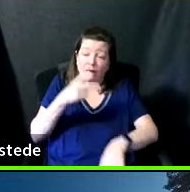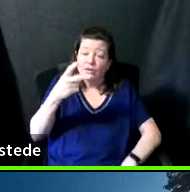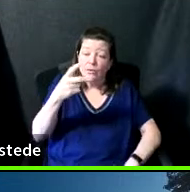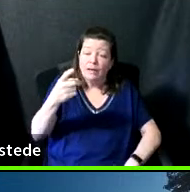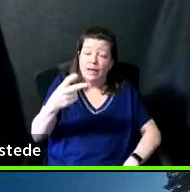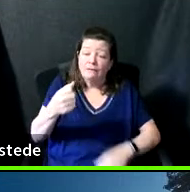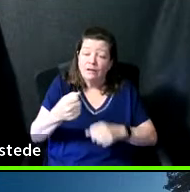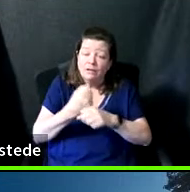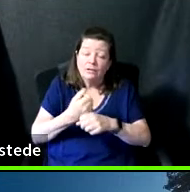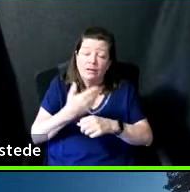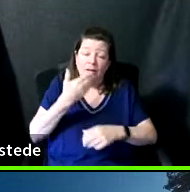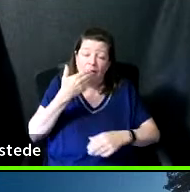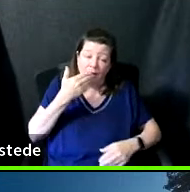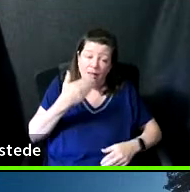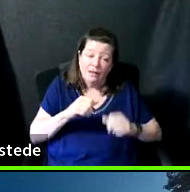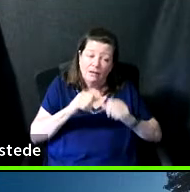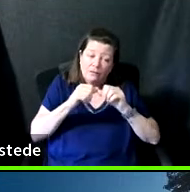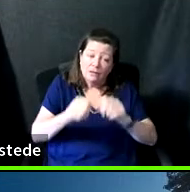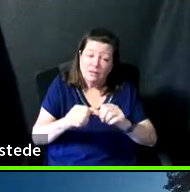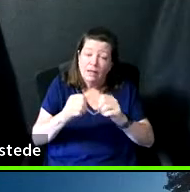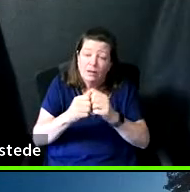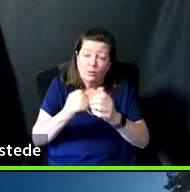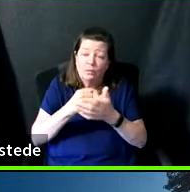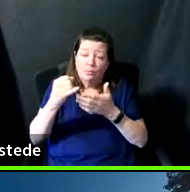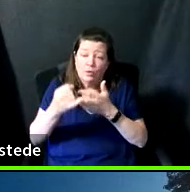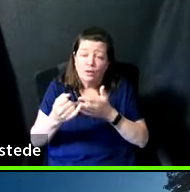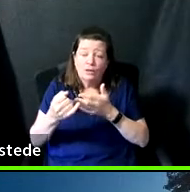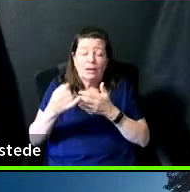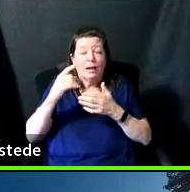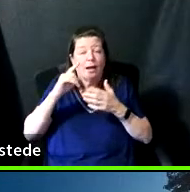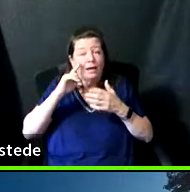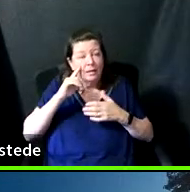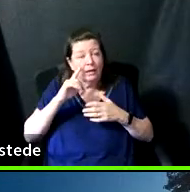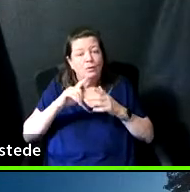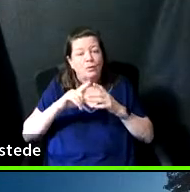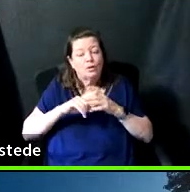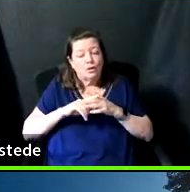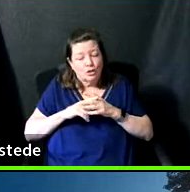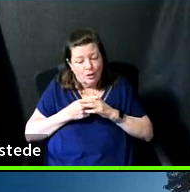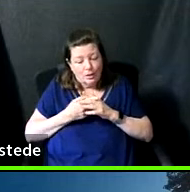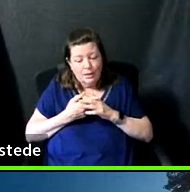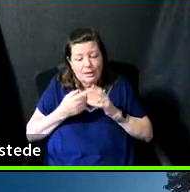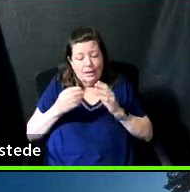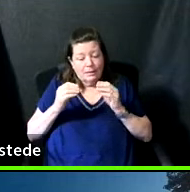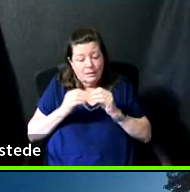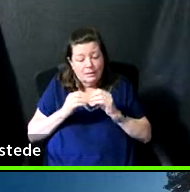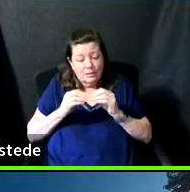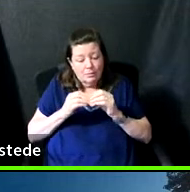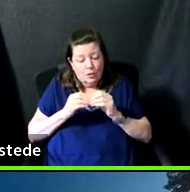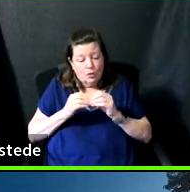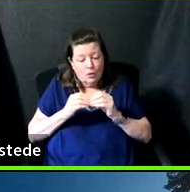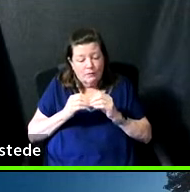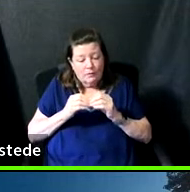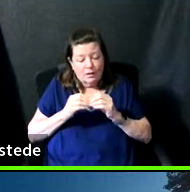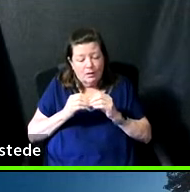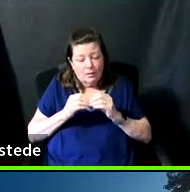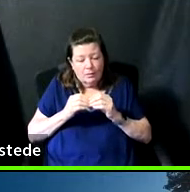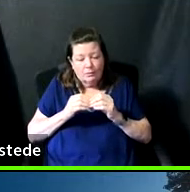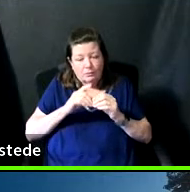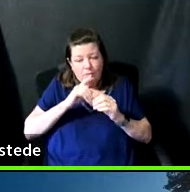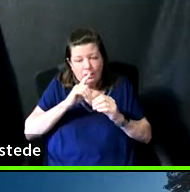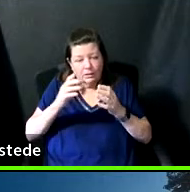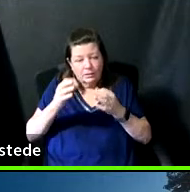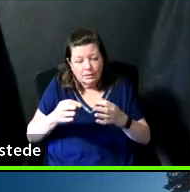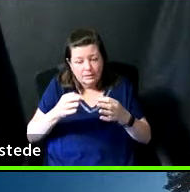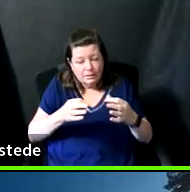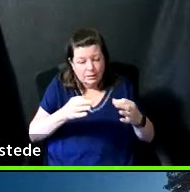you for staying with the project. I think we're beginning to get to some of the more concrete decisions that we can have